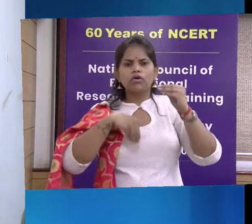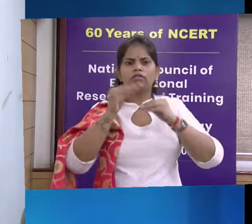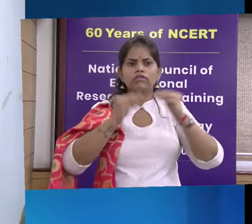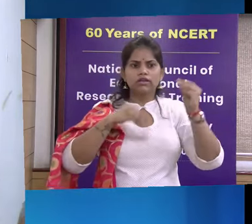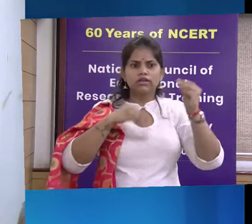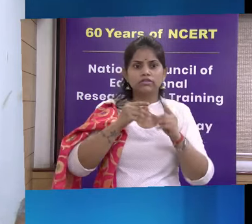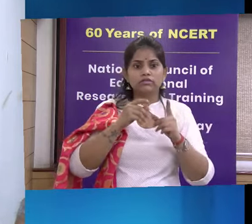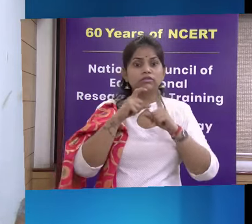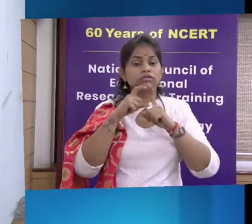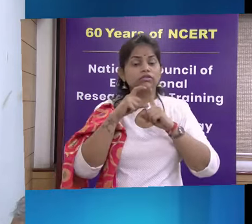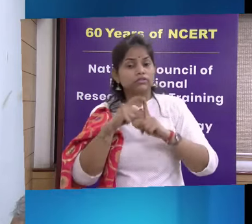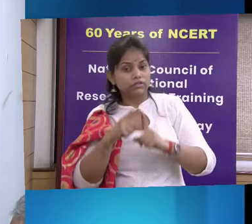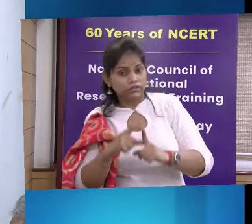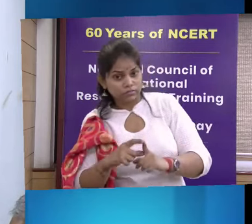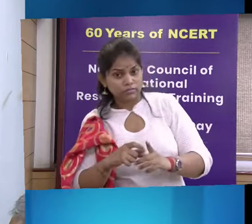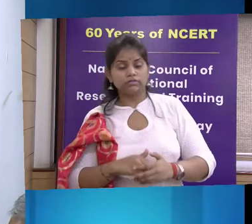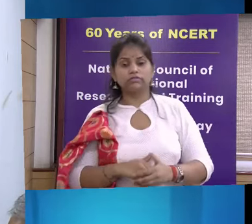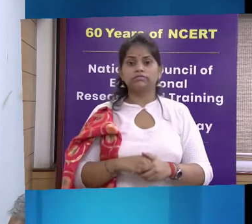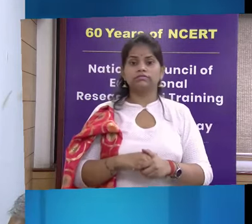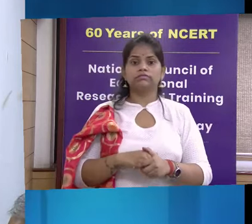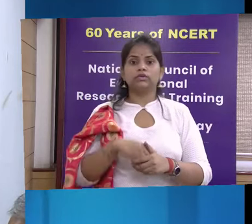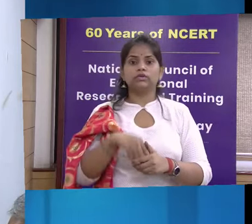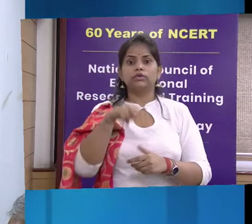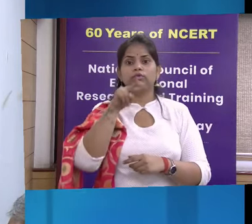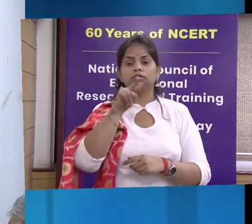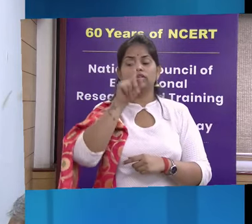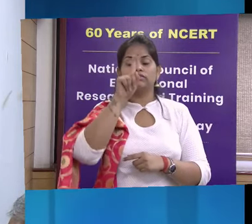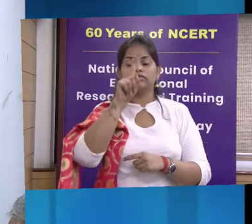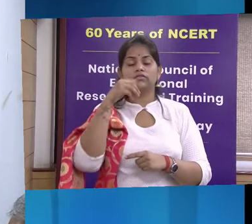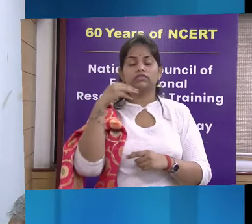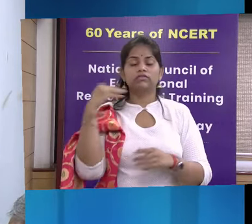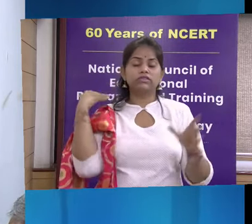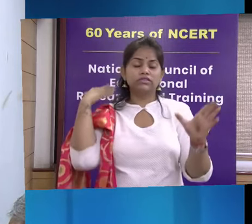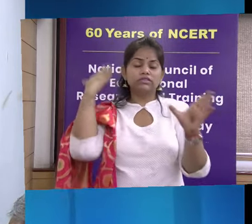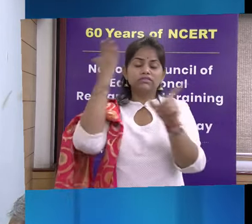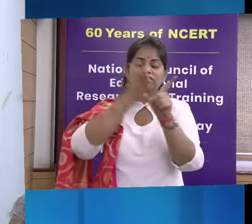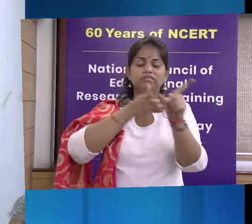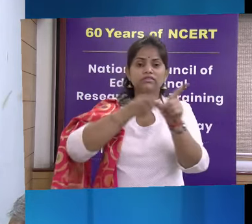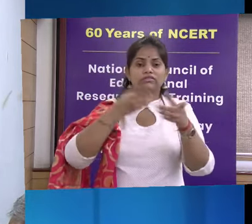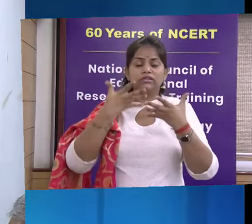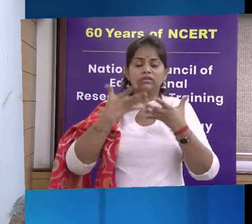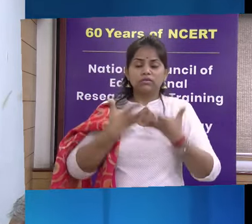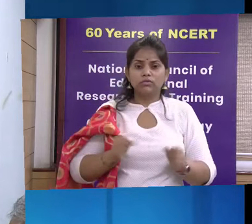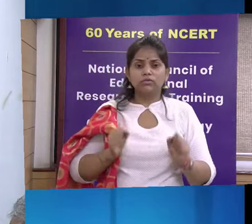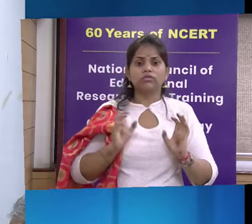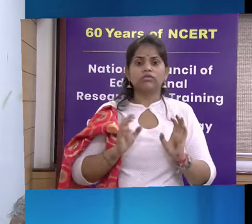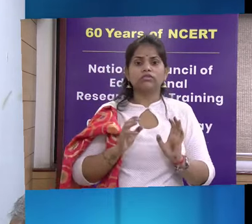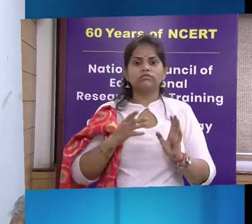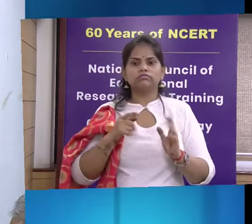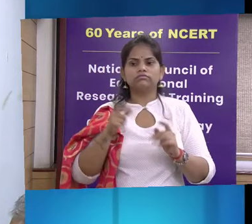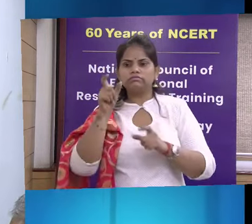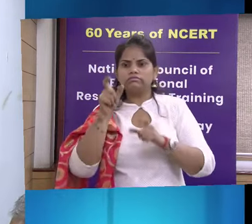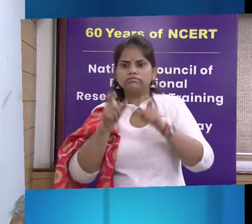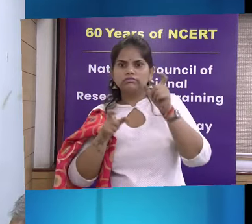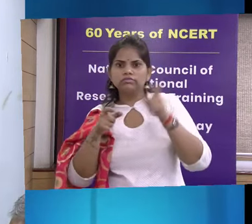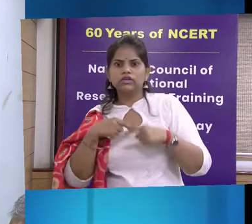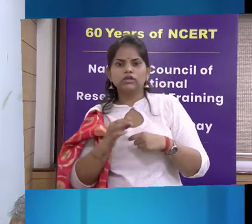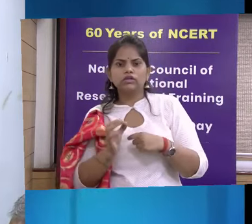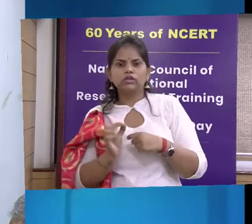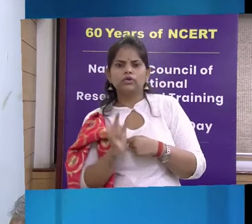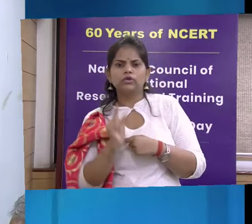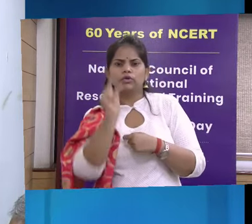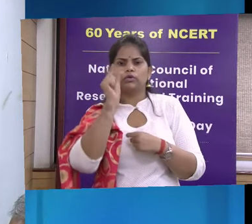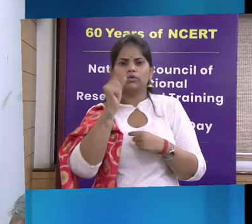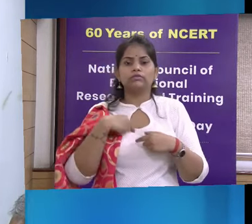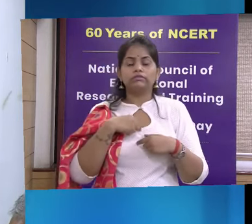and suited to 21st century needs, while aimed at bringing out the unique capabilities of